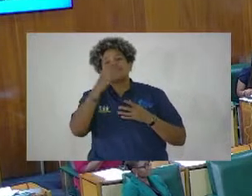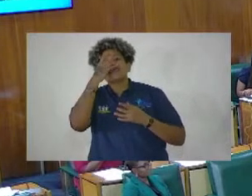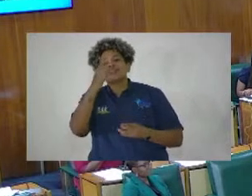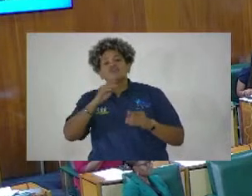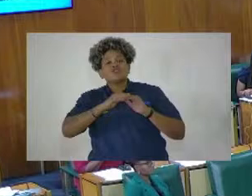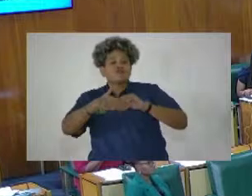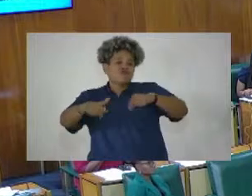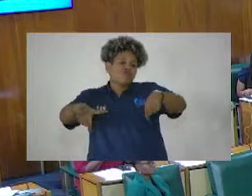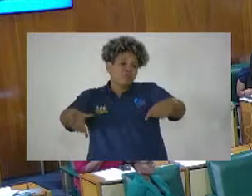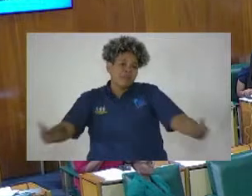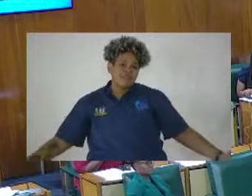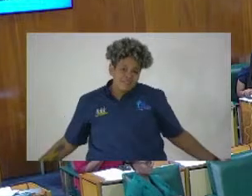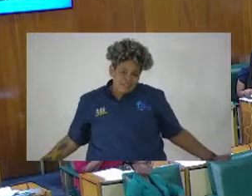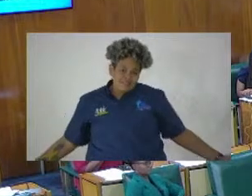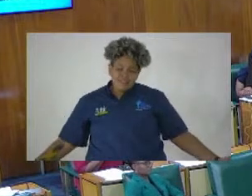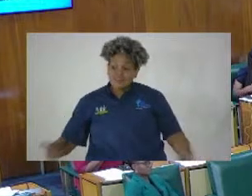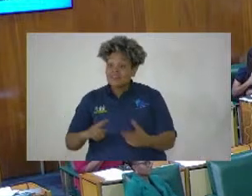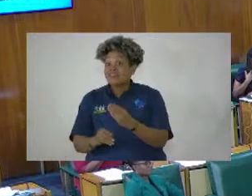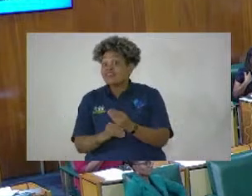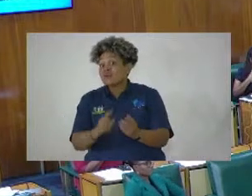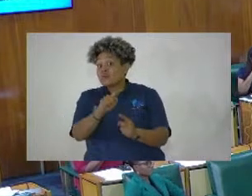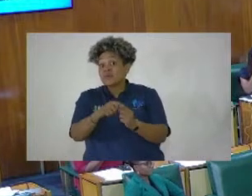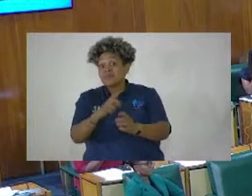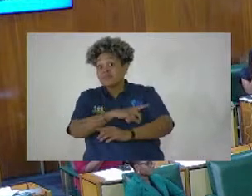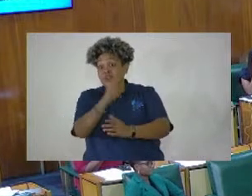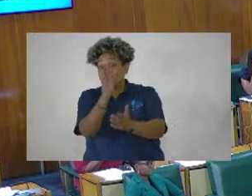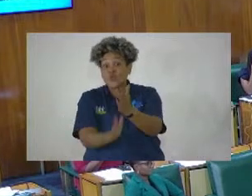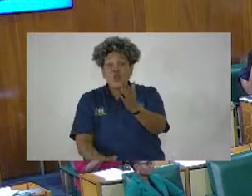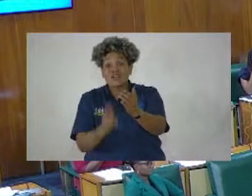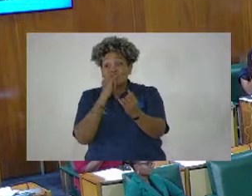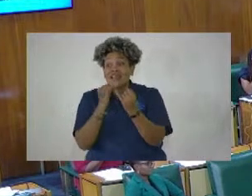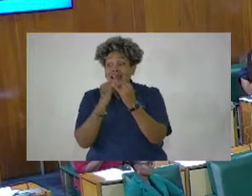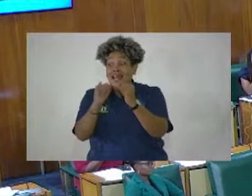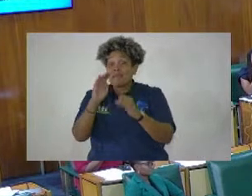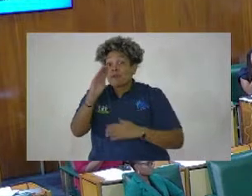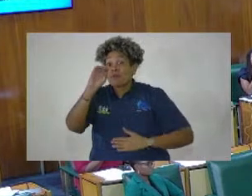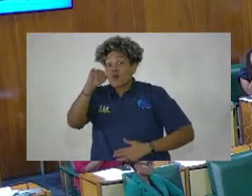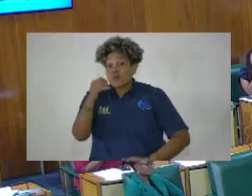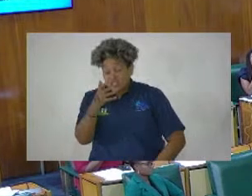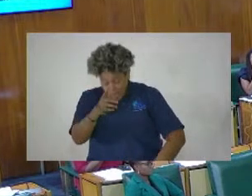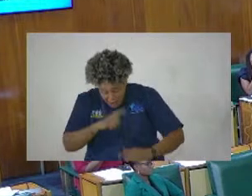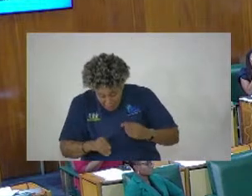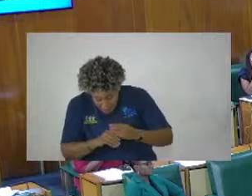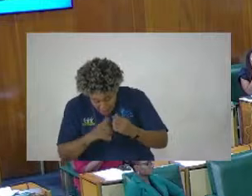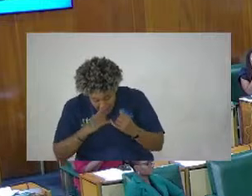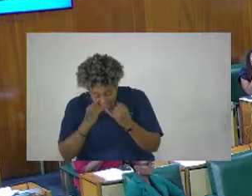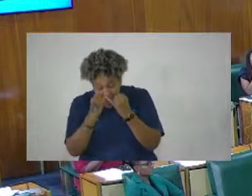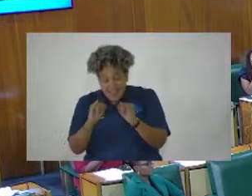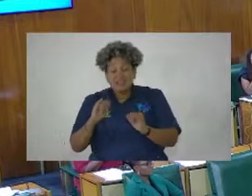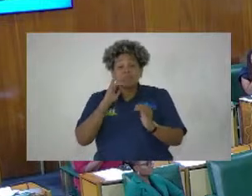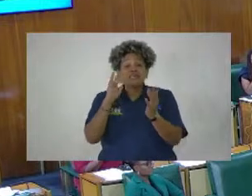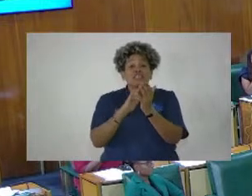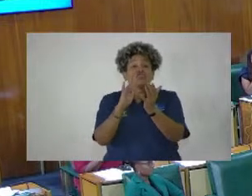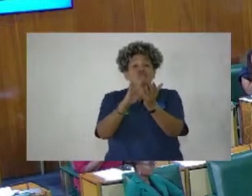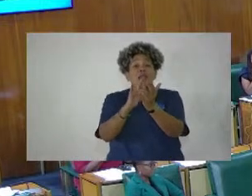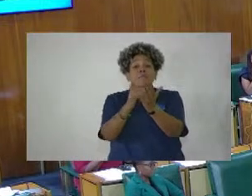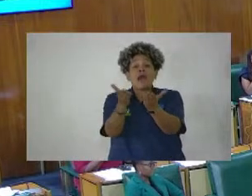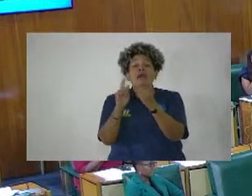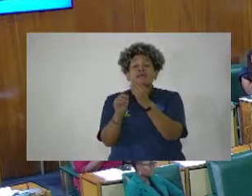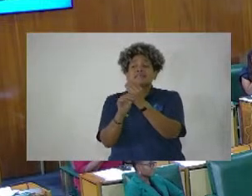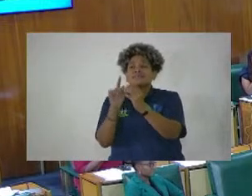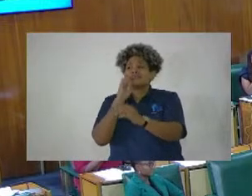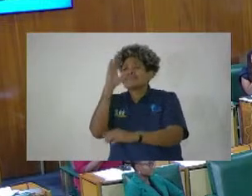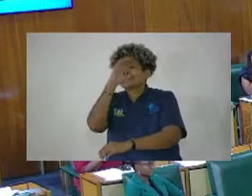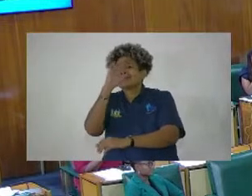country. At the end of the day, an independent BOJ, an independent central bank that is